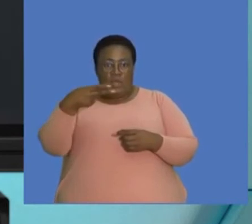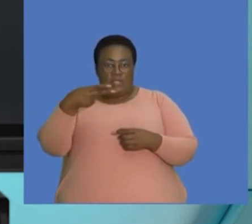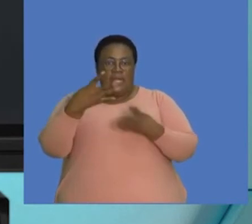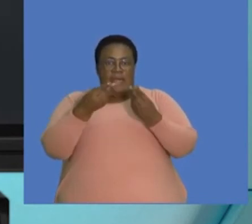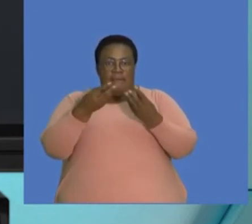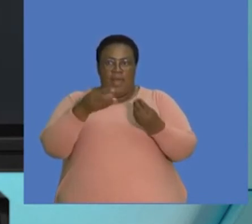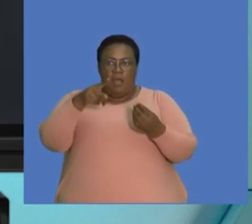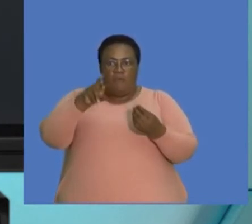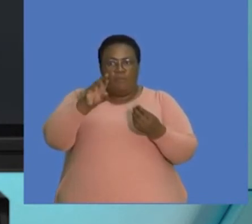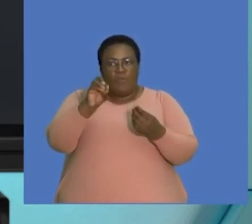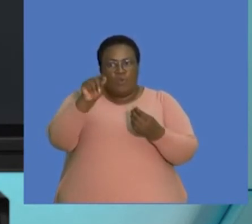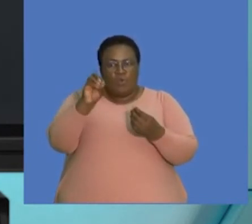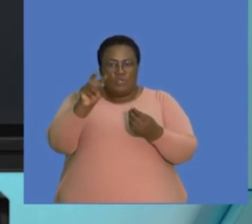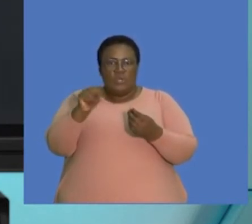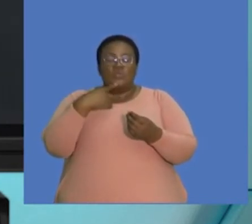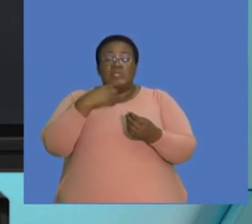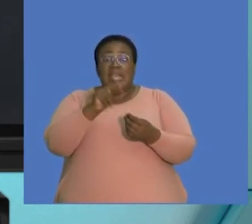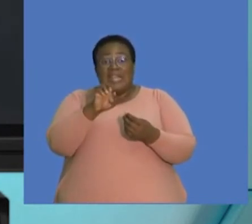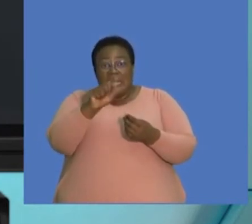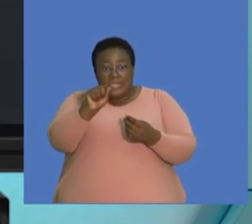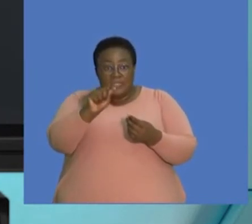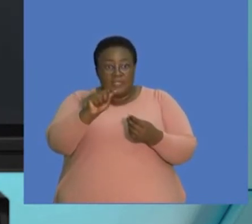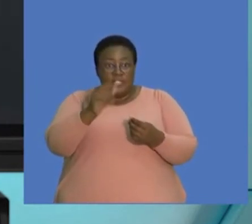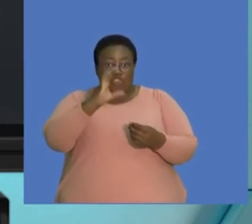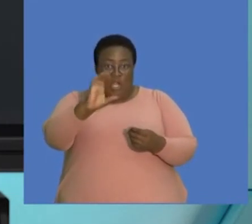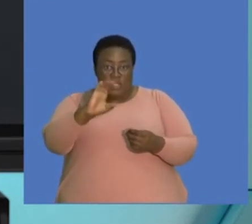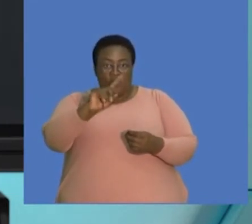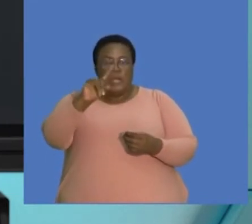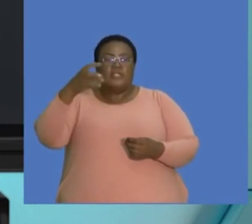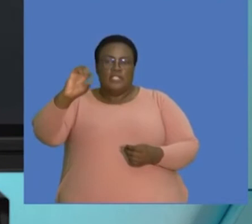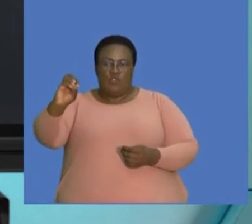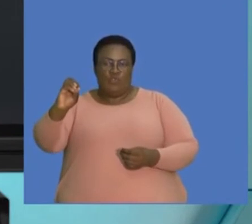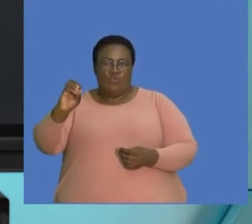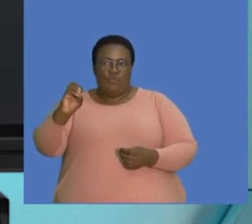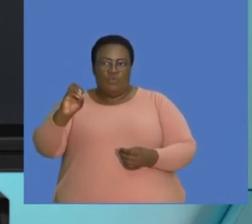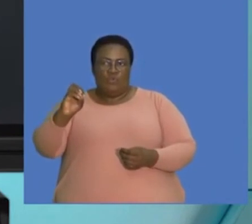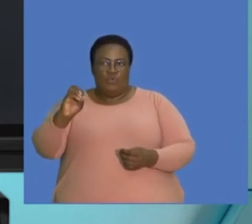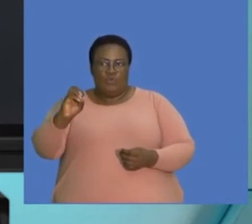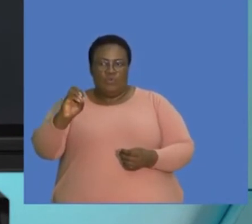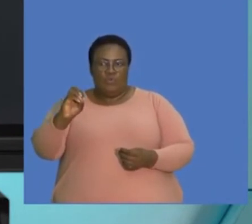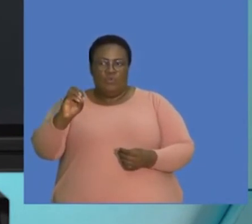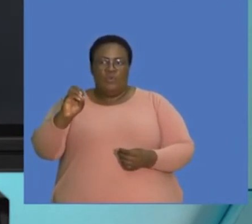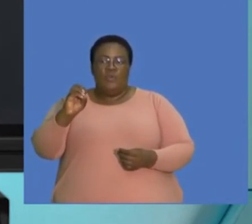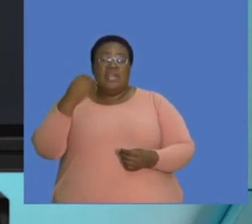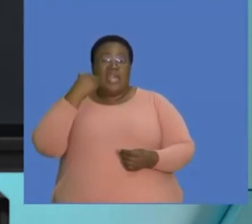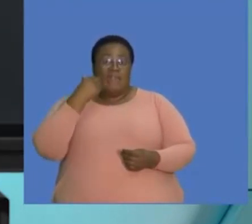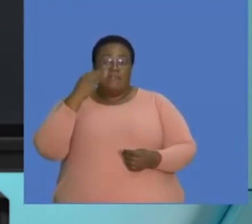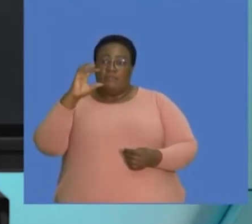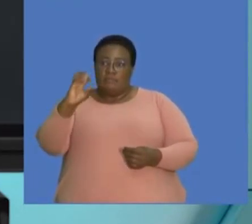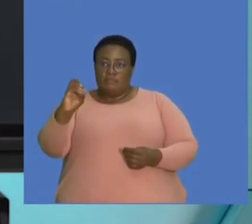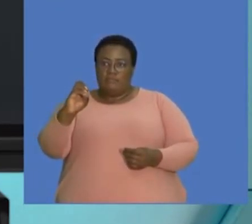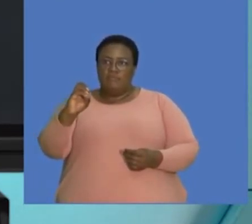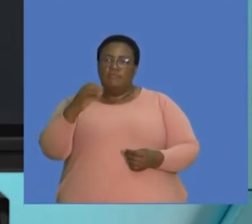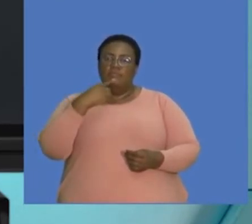what are we saying? We're saying that the net charge is equals to 0. So if the net charge is 0, it suggests